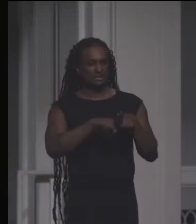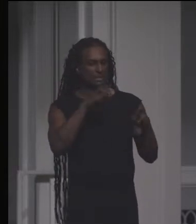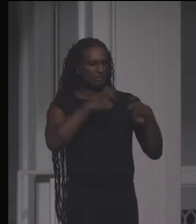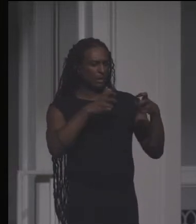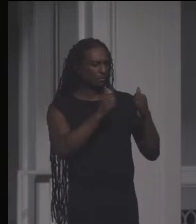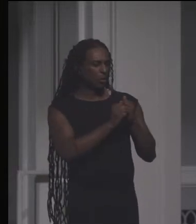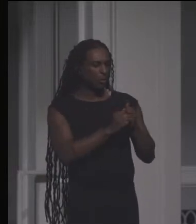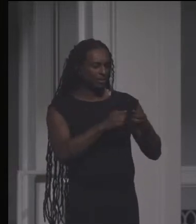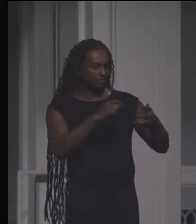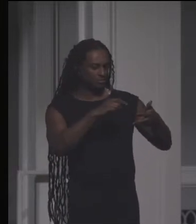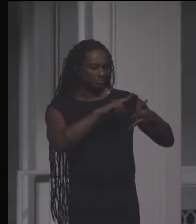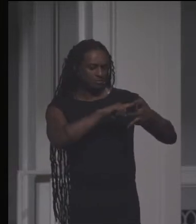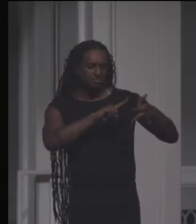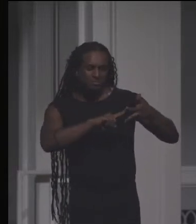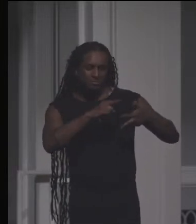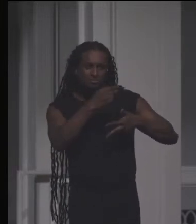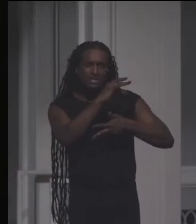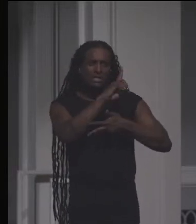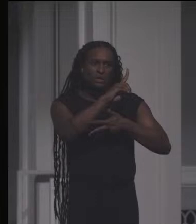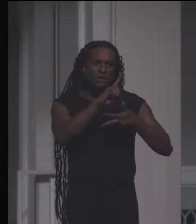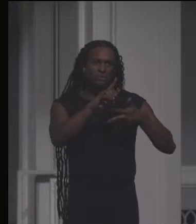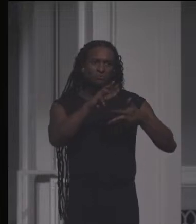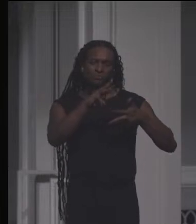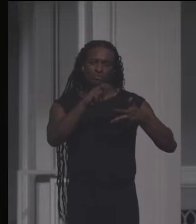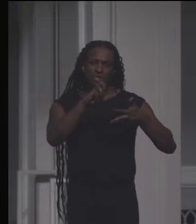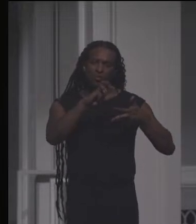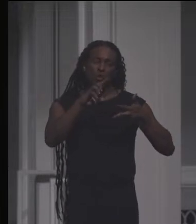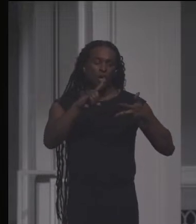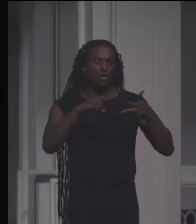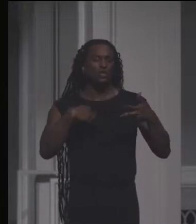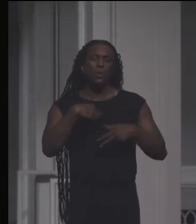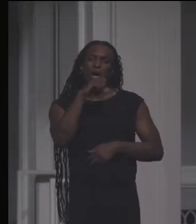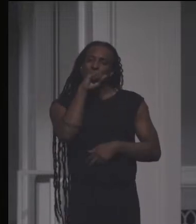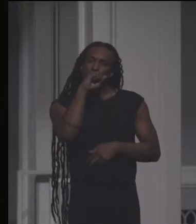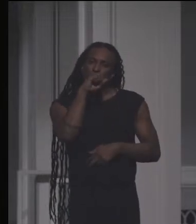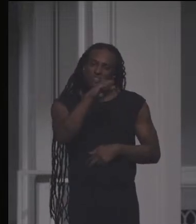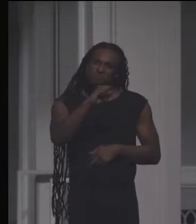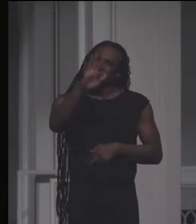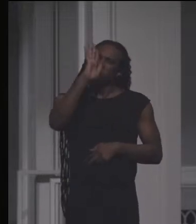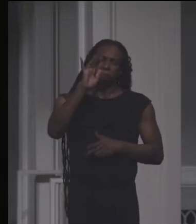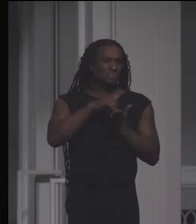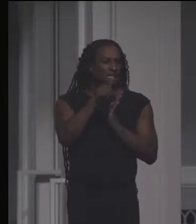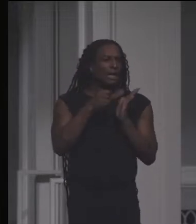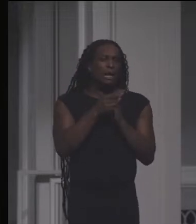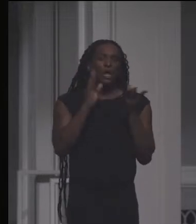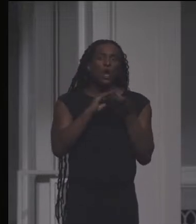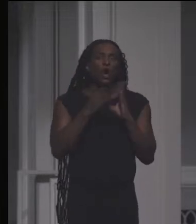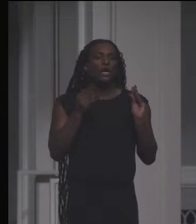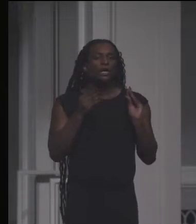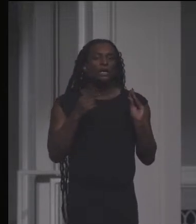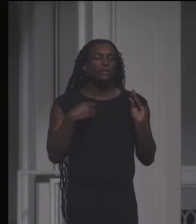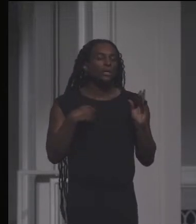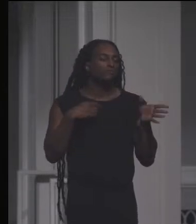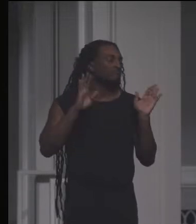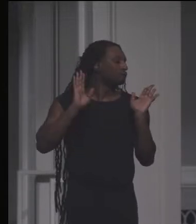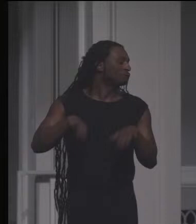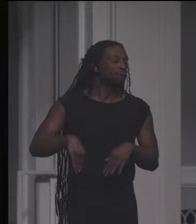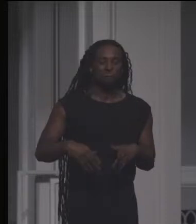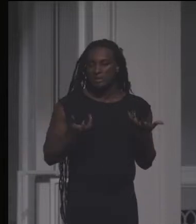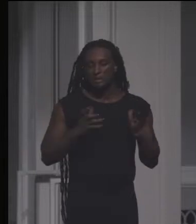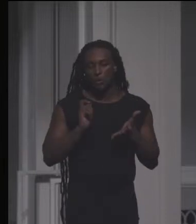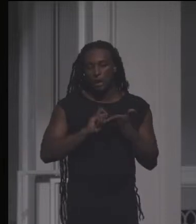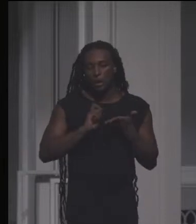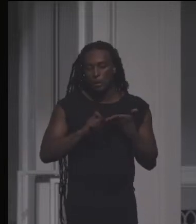Menewood. So although I loved Arthurian tales, I was never tempted to write one. Actually, I thought